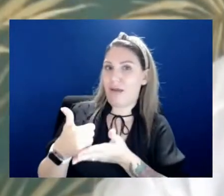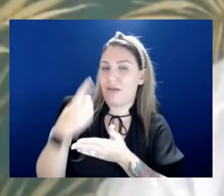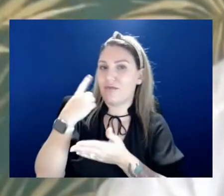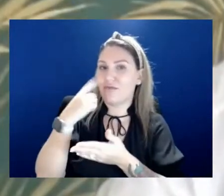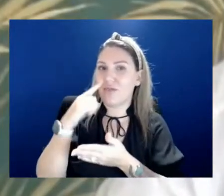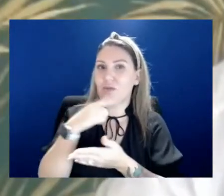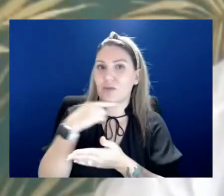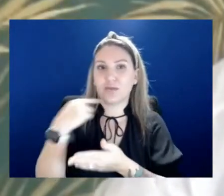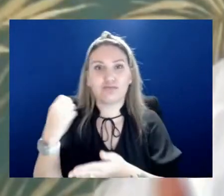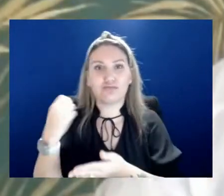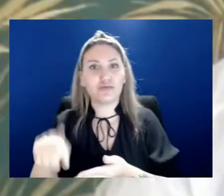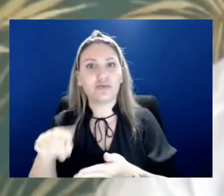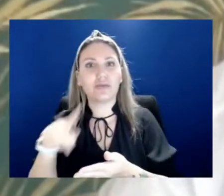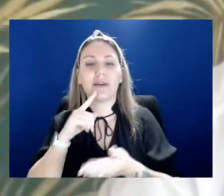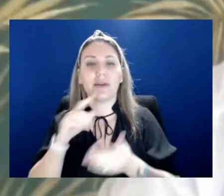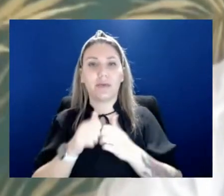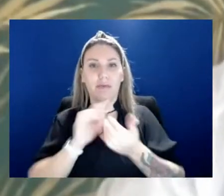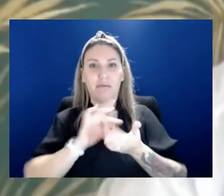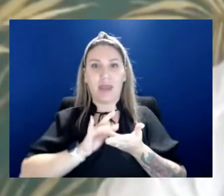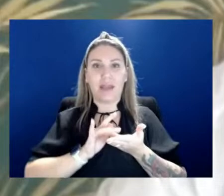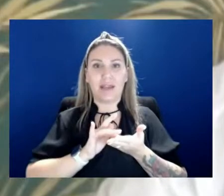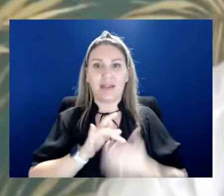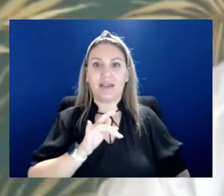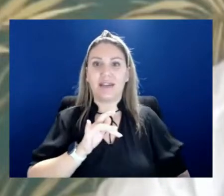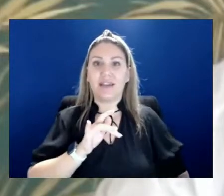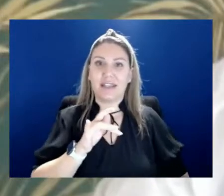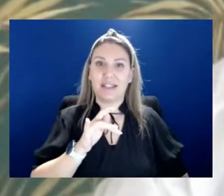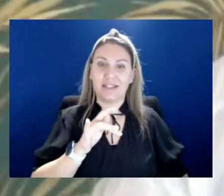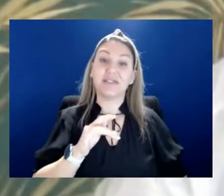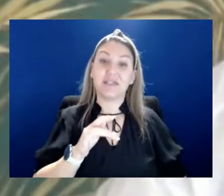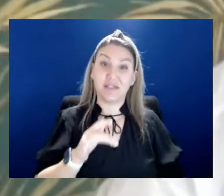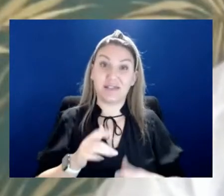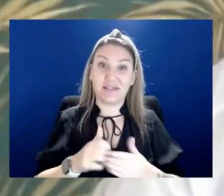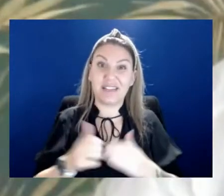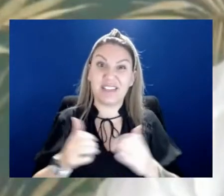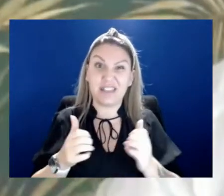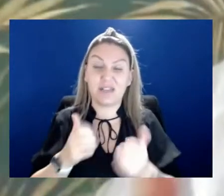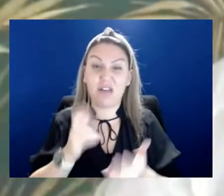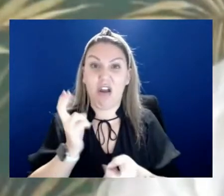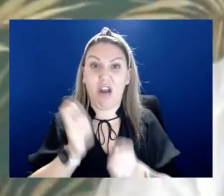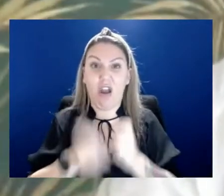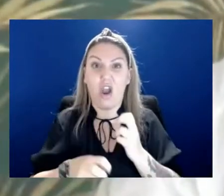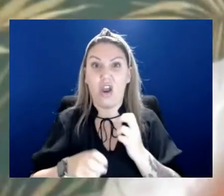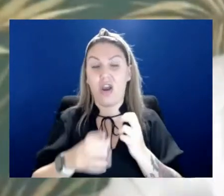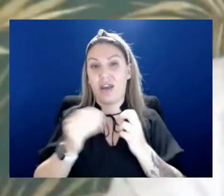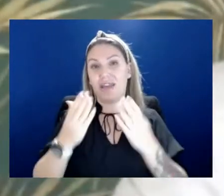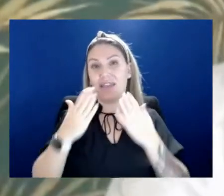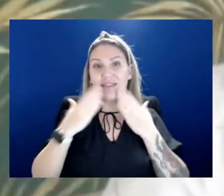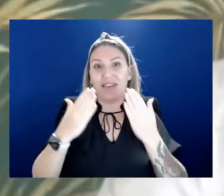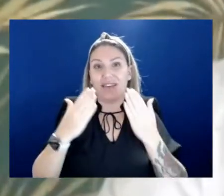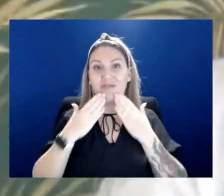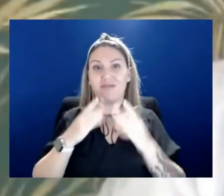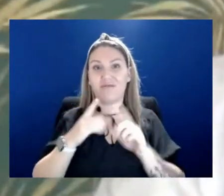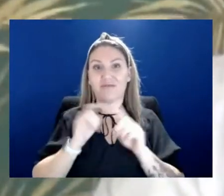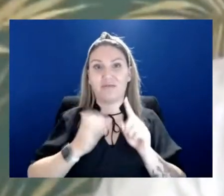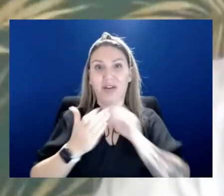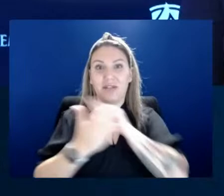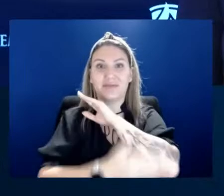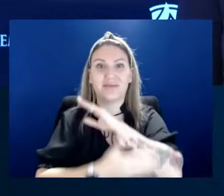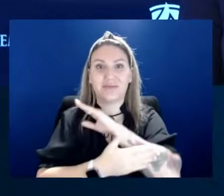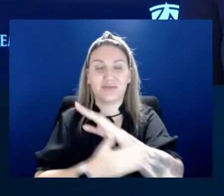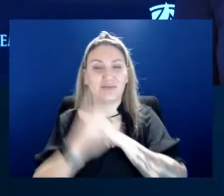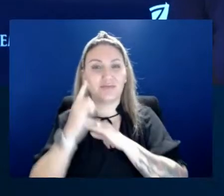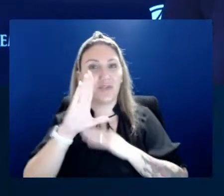this medicine, because it's now it's a big program with logistic. And thank you from our country to your help. Thank